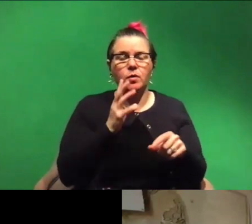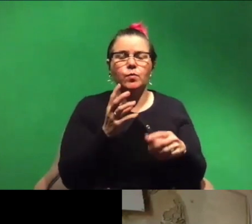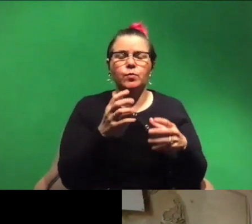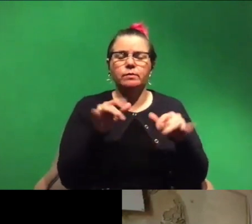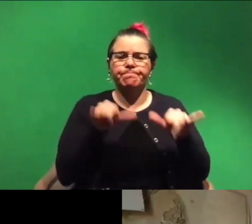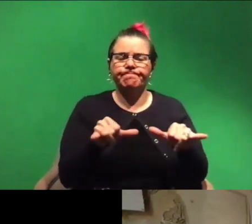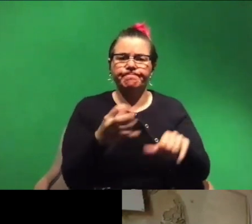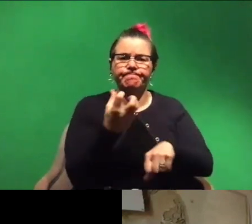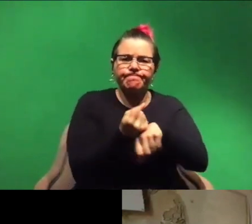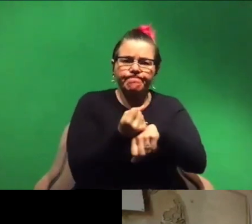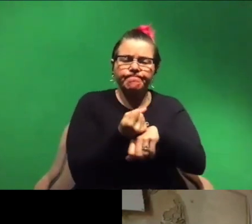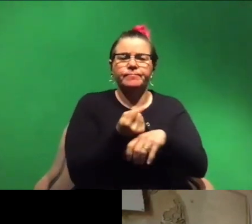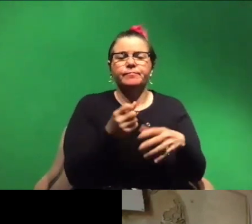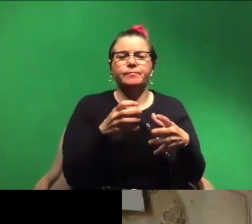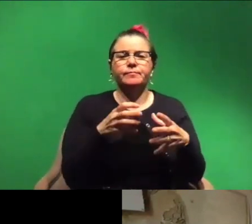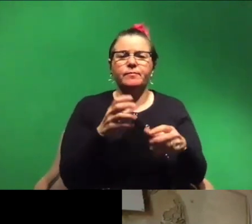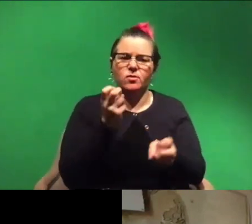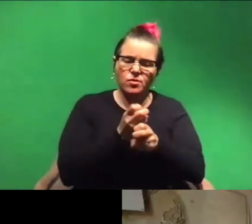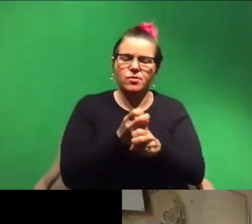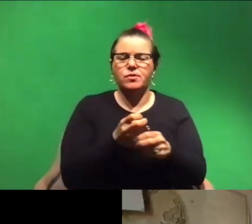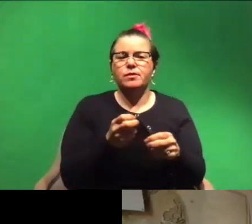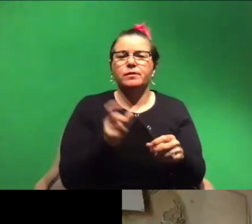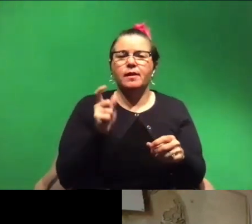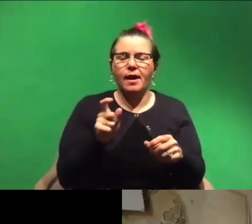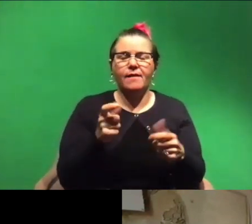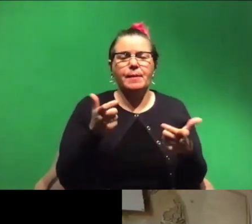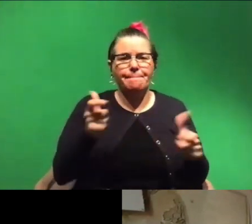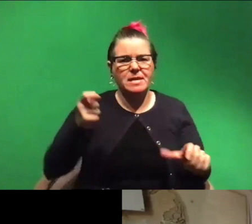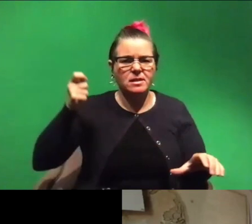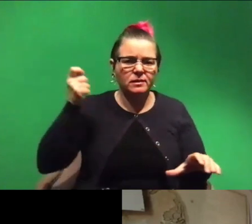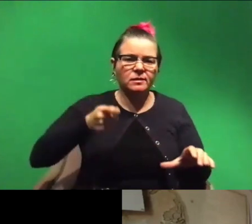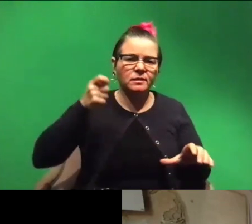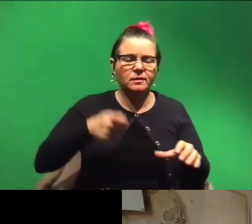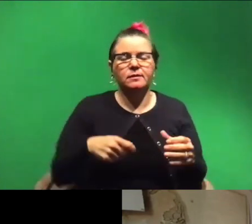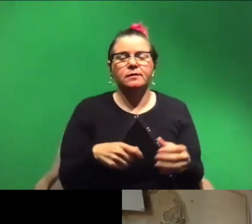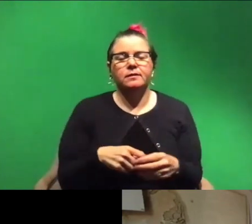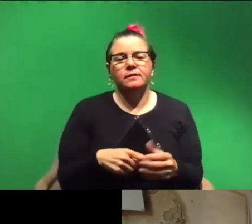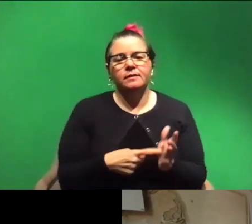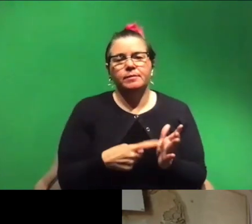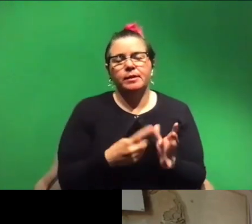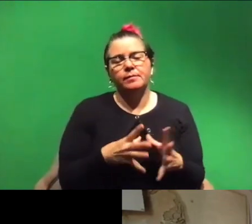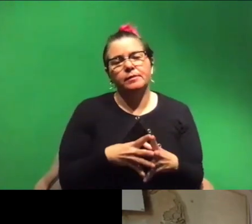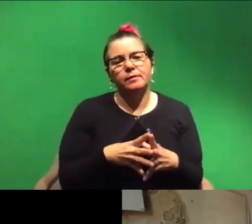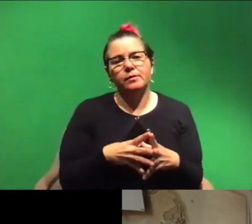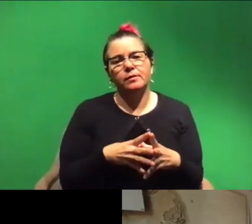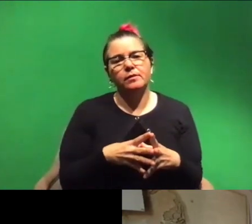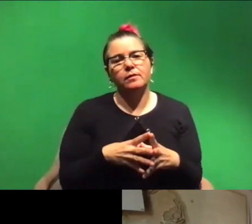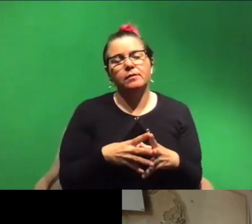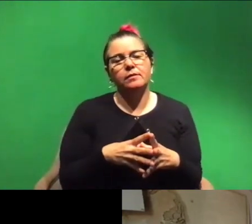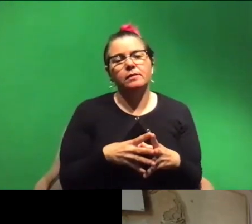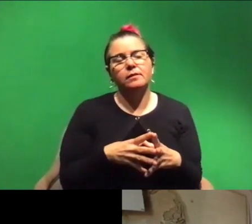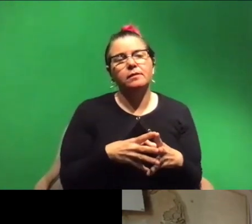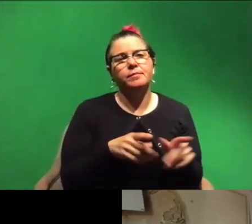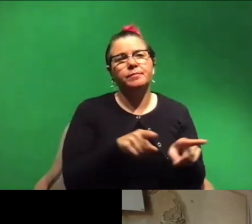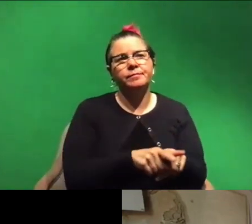So they'll be all squashed together and they'll be really hard, and you have to use quite big hammers to get hold of them sometimes. Equally, those